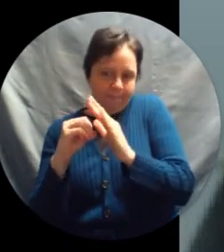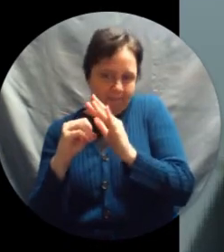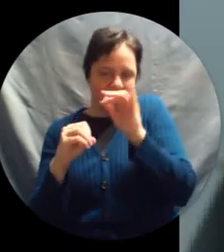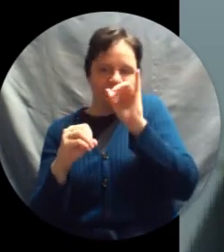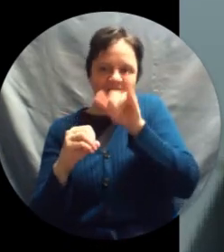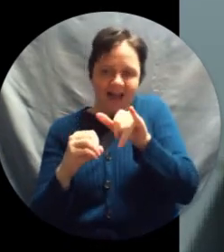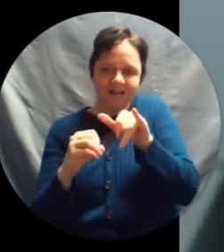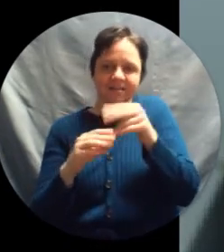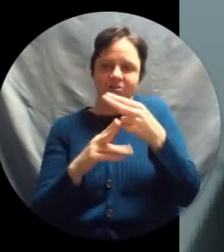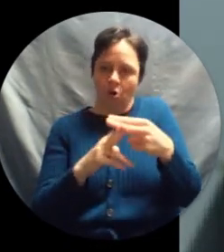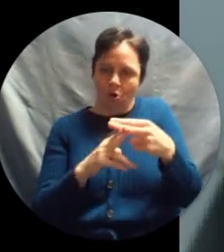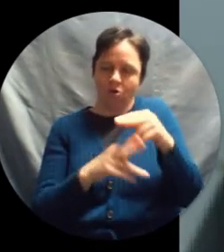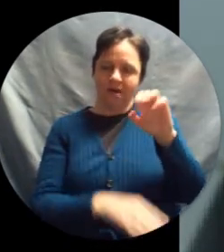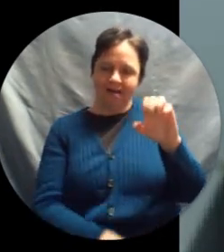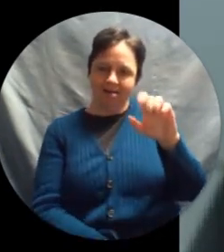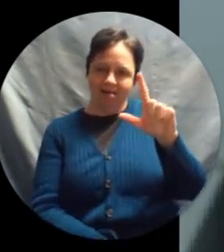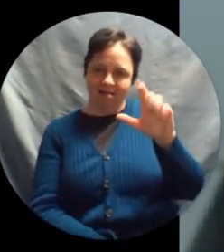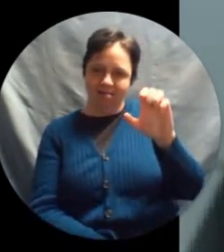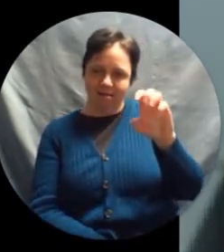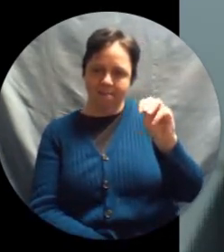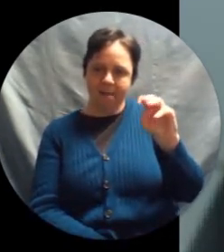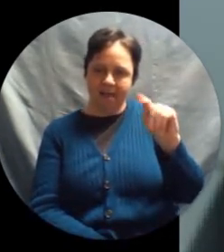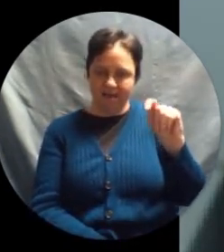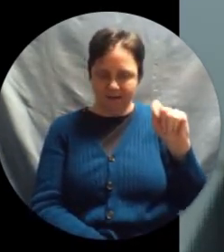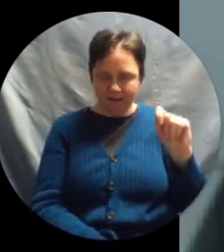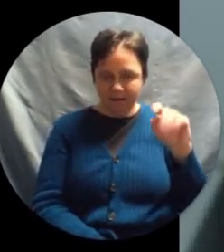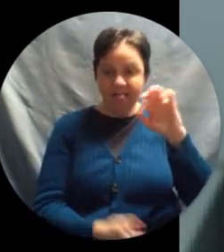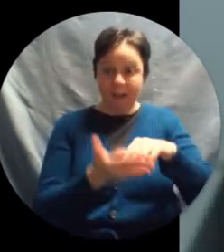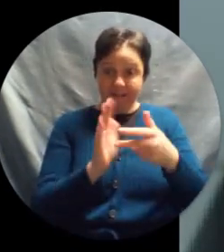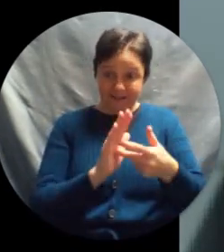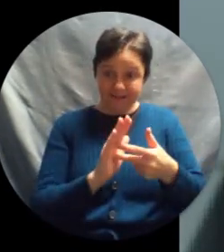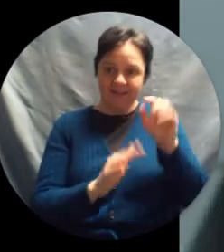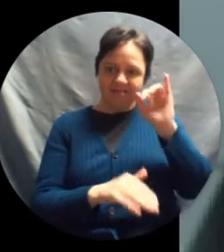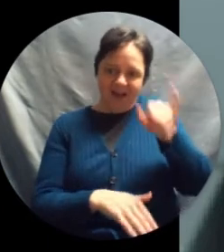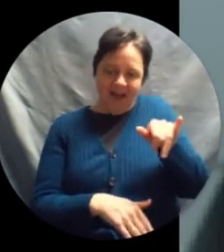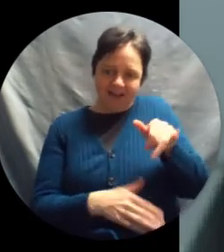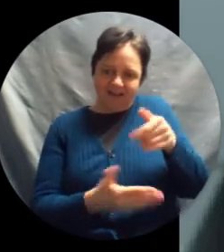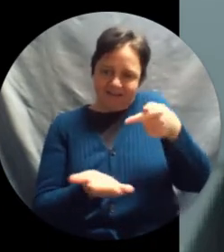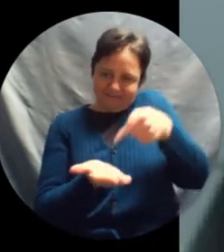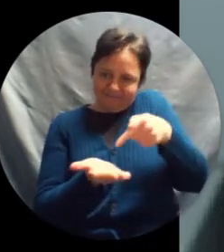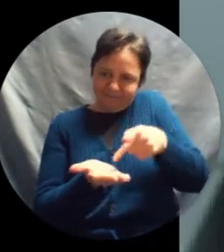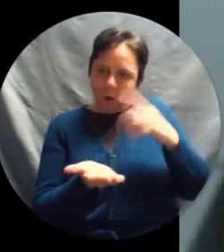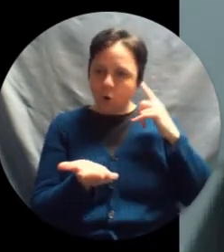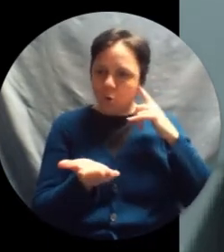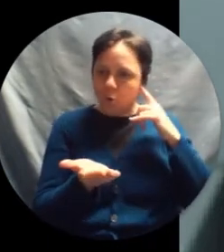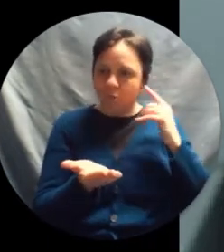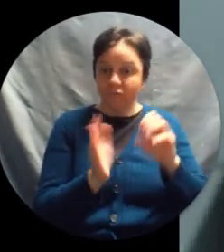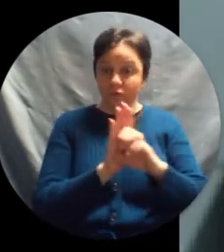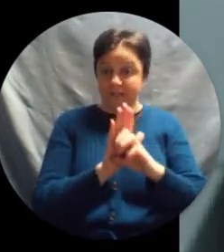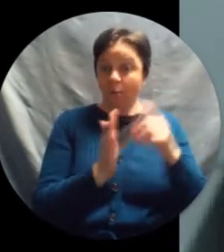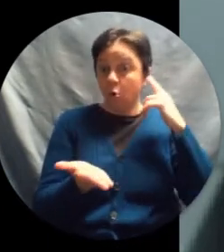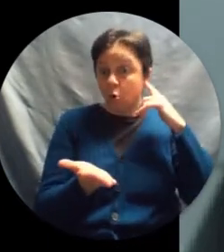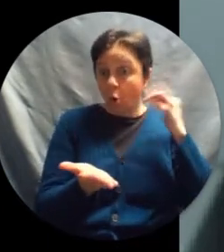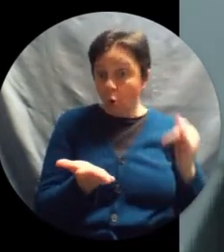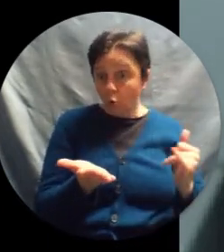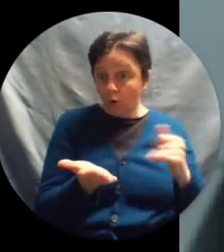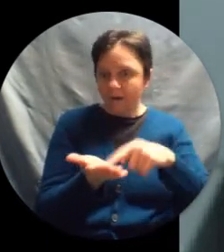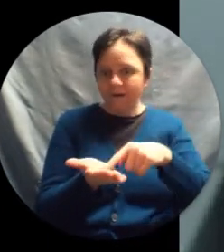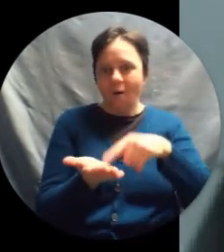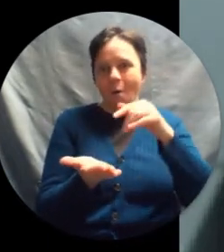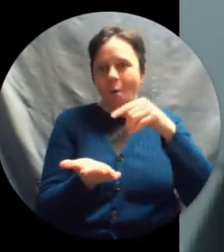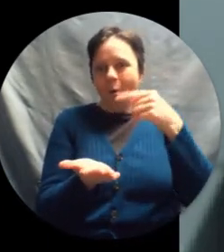pure gold, that means that sample that we are looking at or that we are holding is nothing but gold atoms. It's not mixed